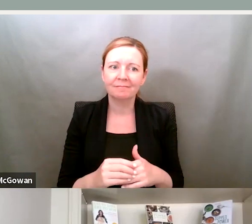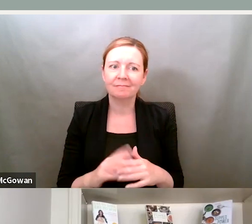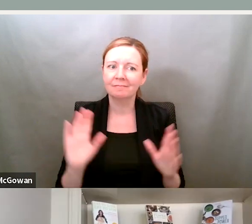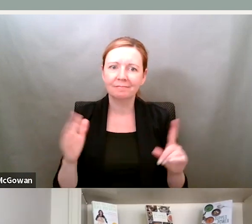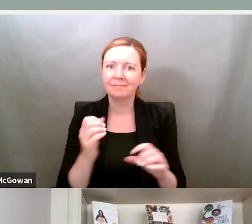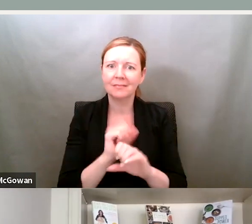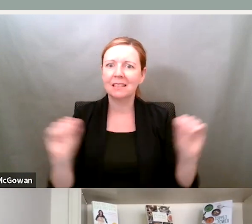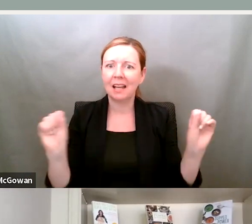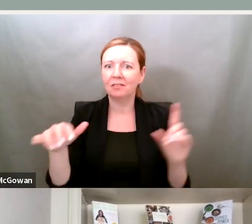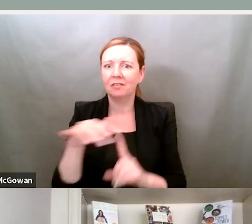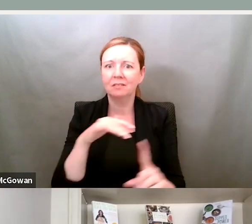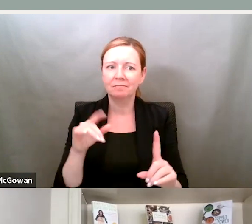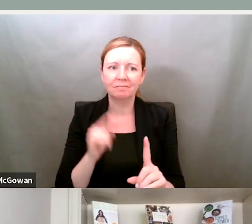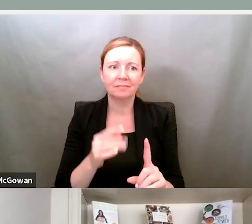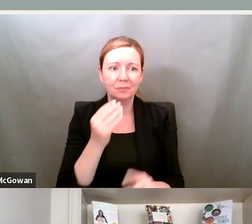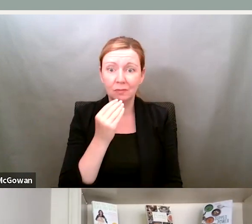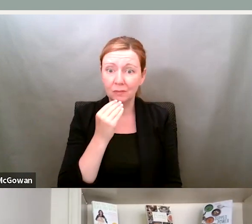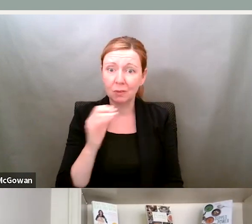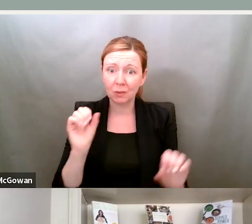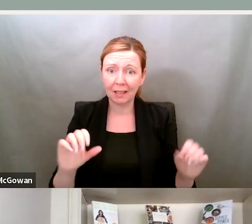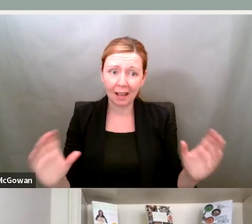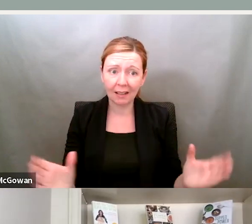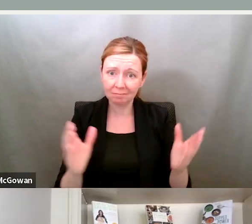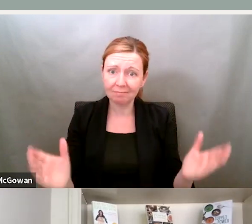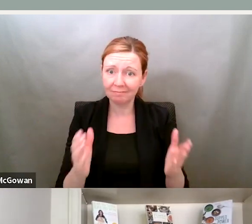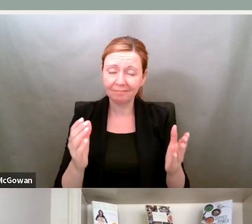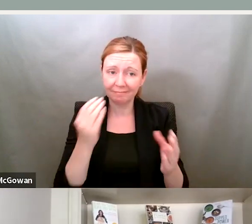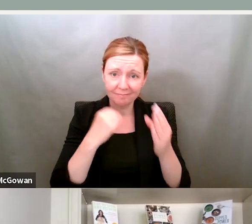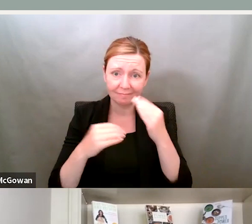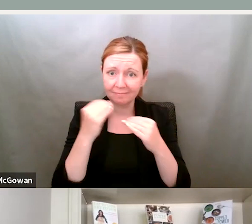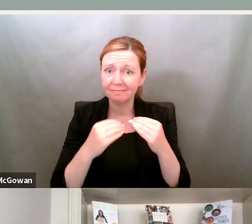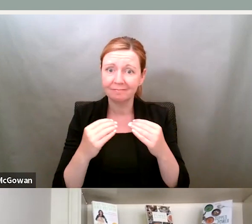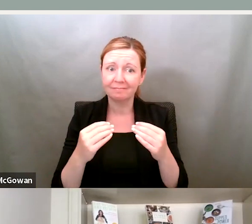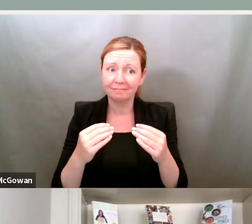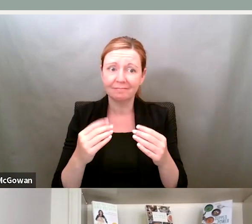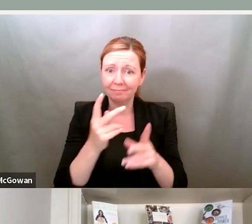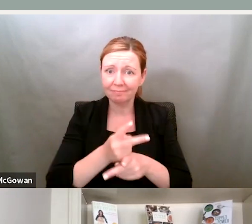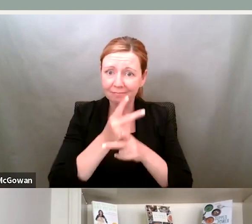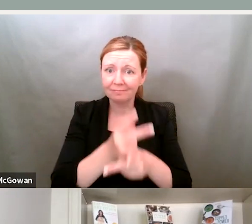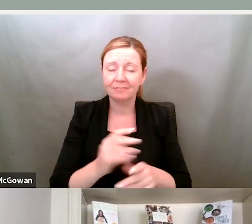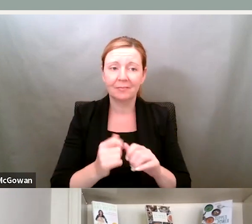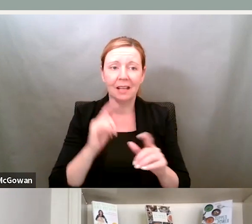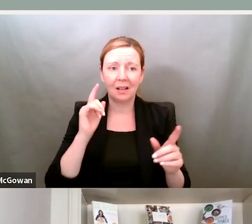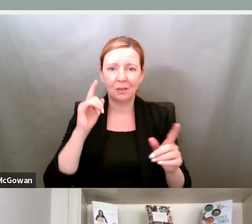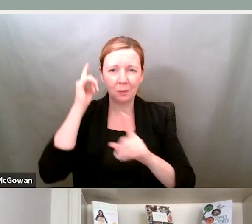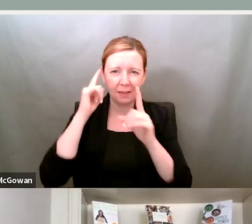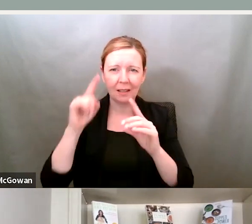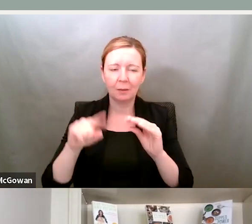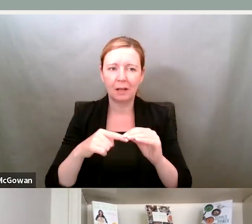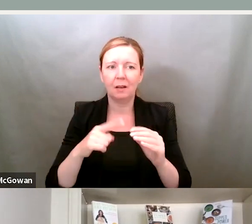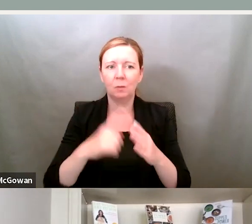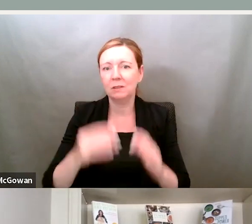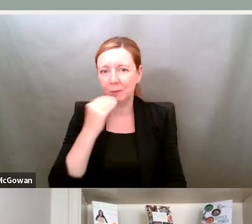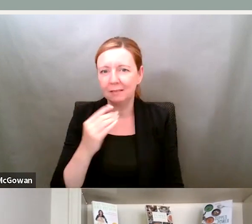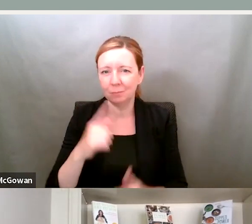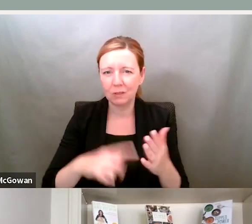safe space, because food can be so nurturing, and it's really about changing how we think about what we choose to put in our